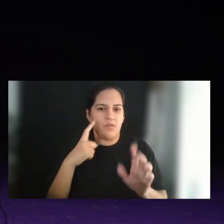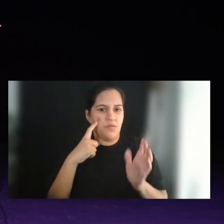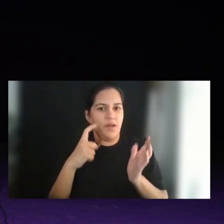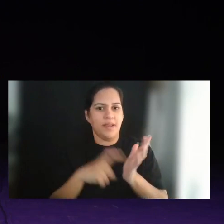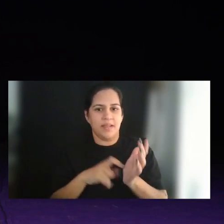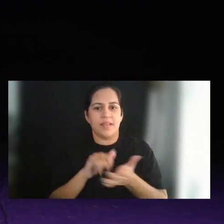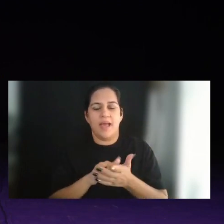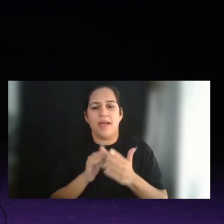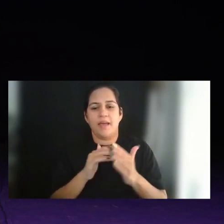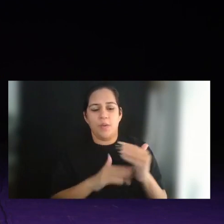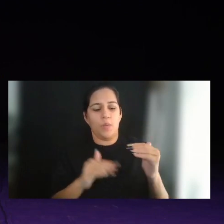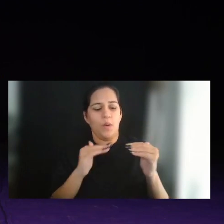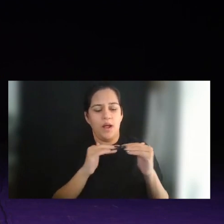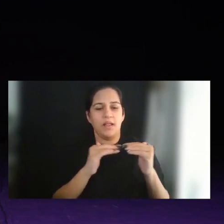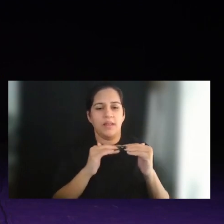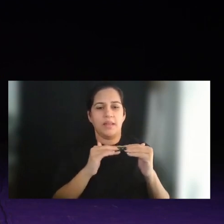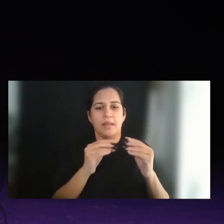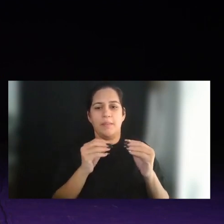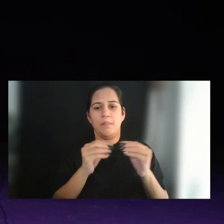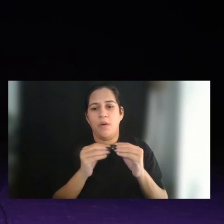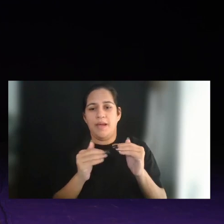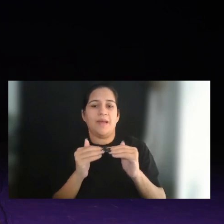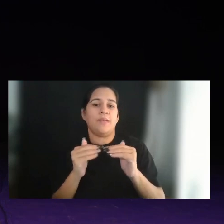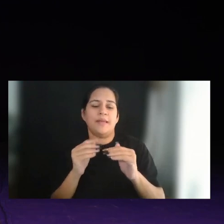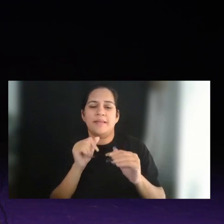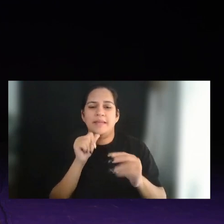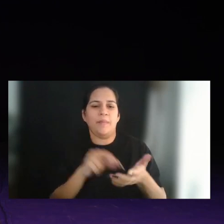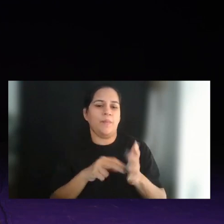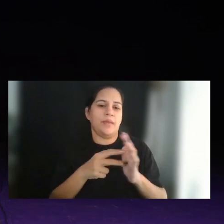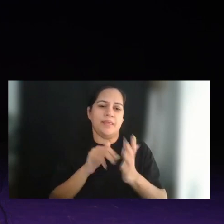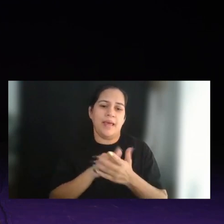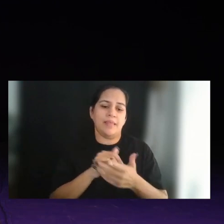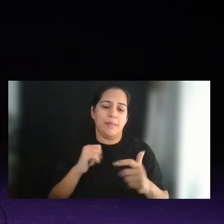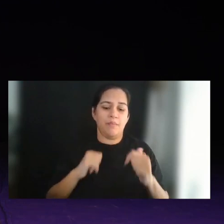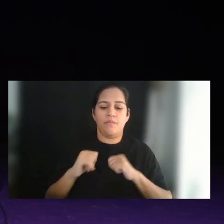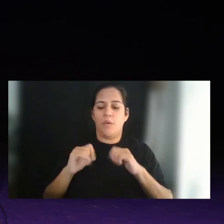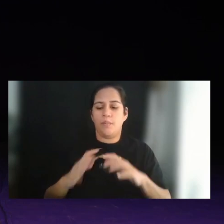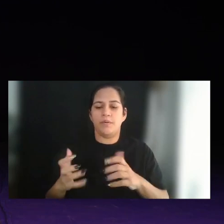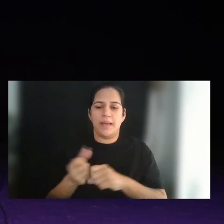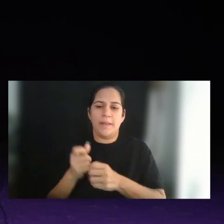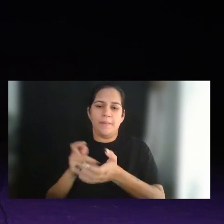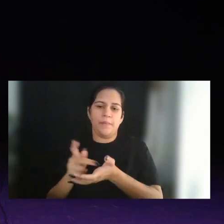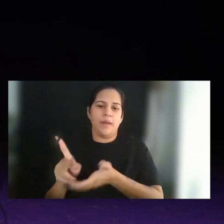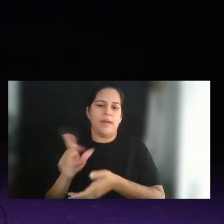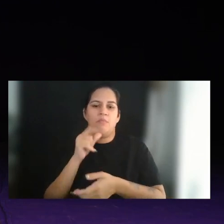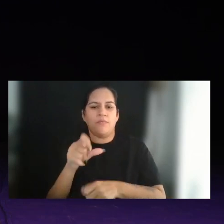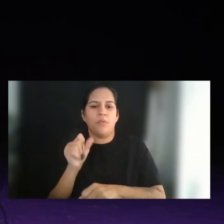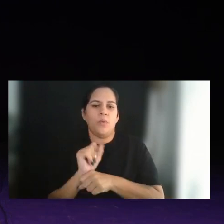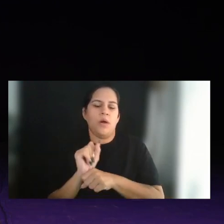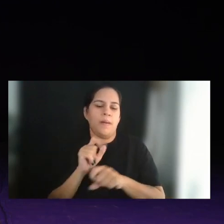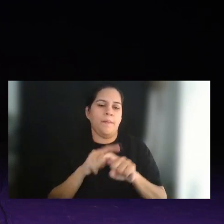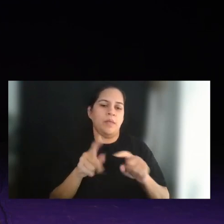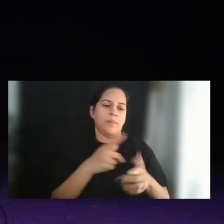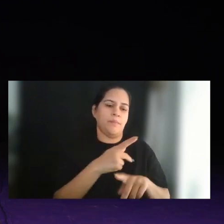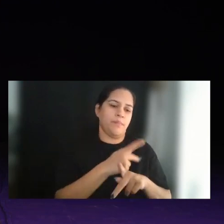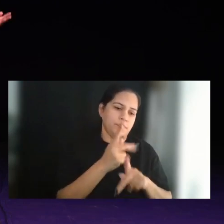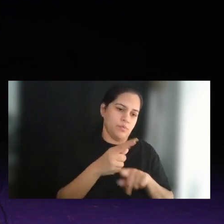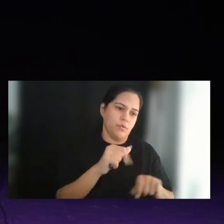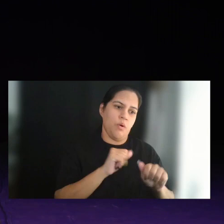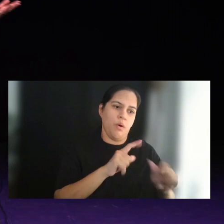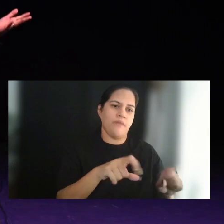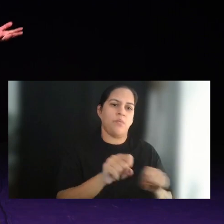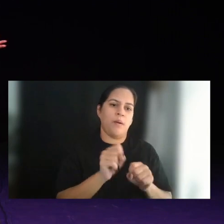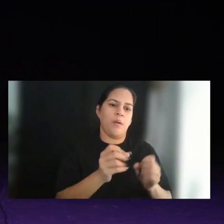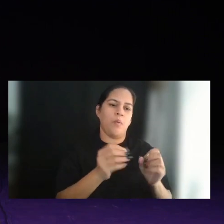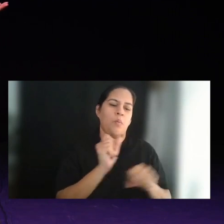or equity rather, doesn't mean that the performers get paid and don't have to work, but the producers all have to work more and get paid less, right?